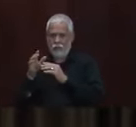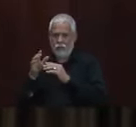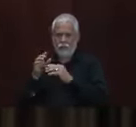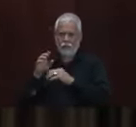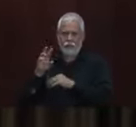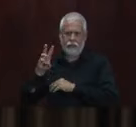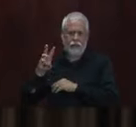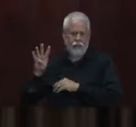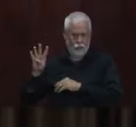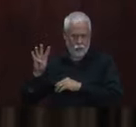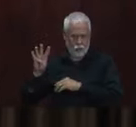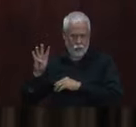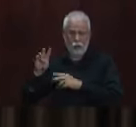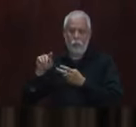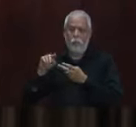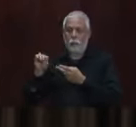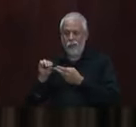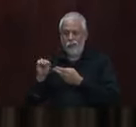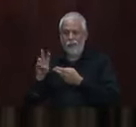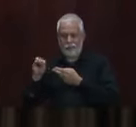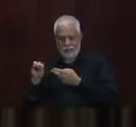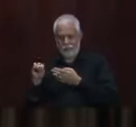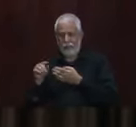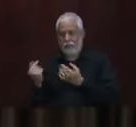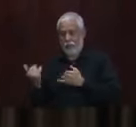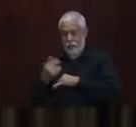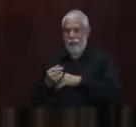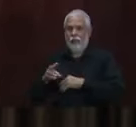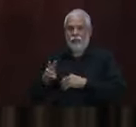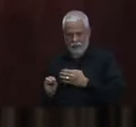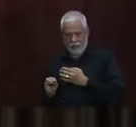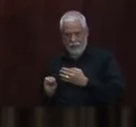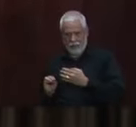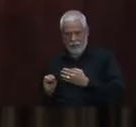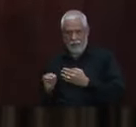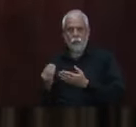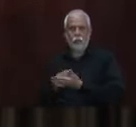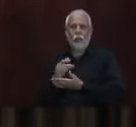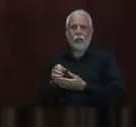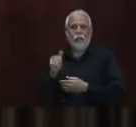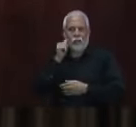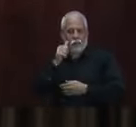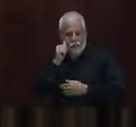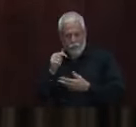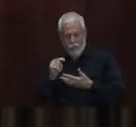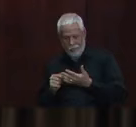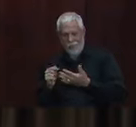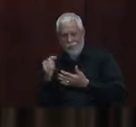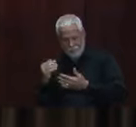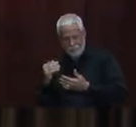about 64, Monday another 60, and then today 60 new cases per day.